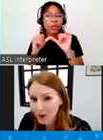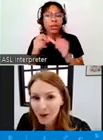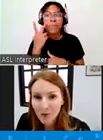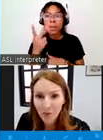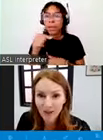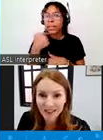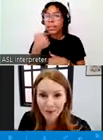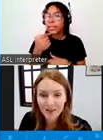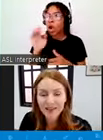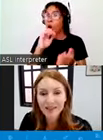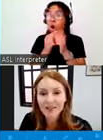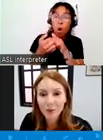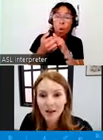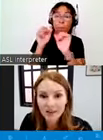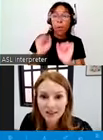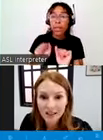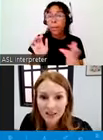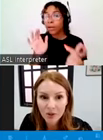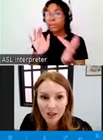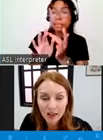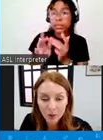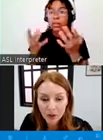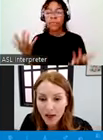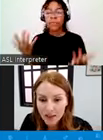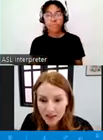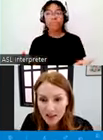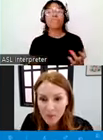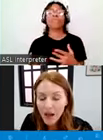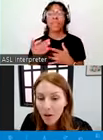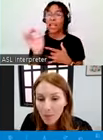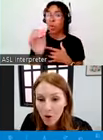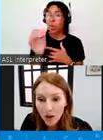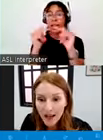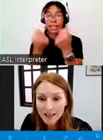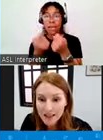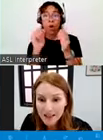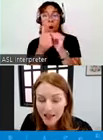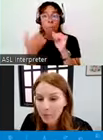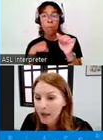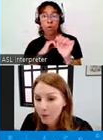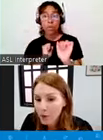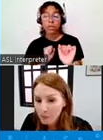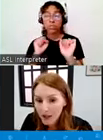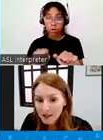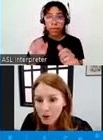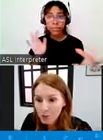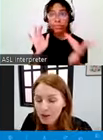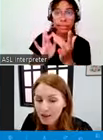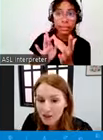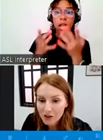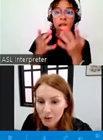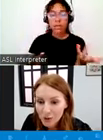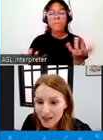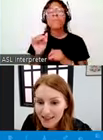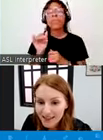people who were participants here as well and communicate with the project team. Mobilize is that platform. So